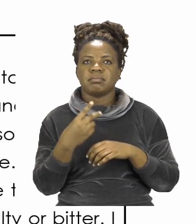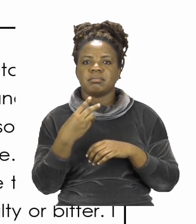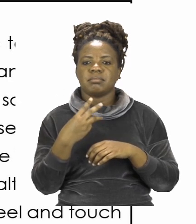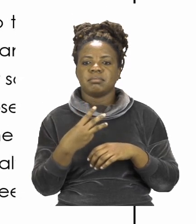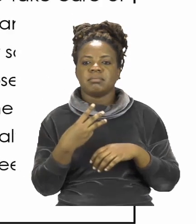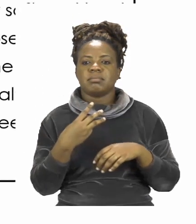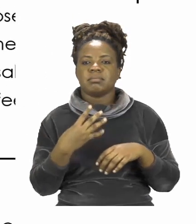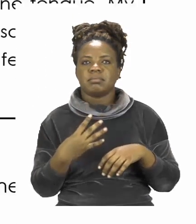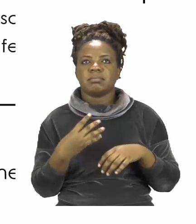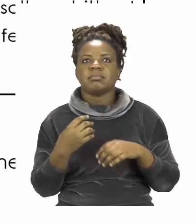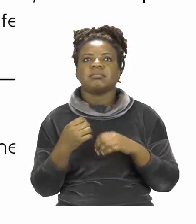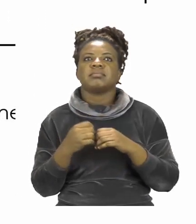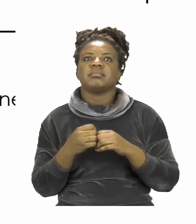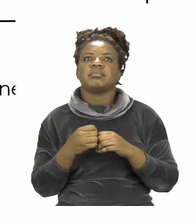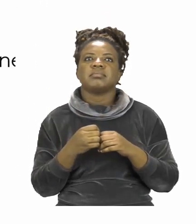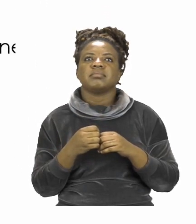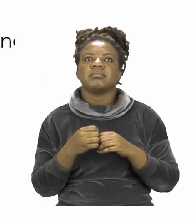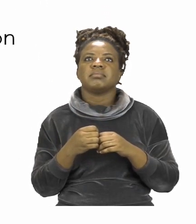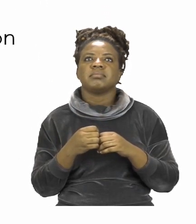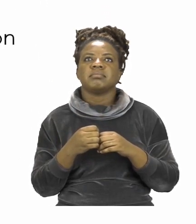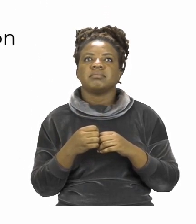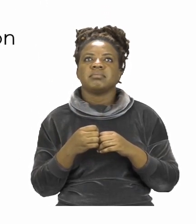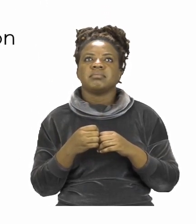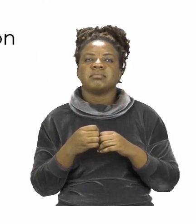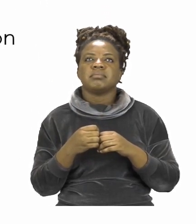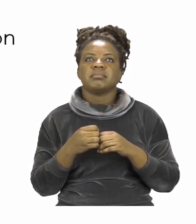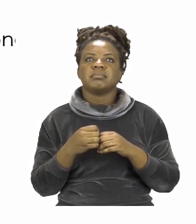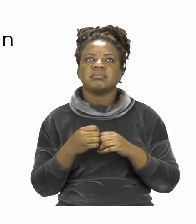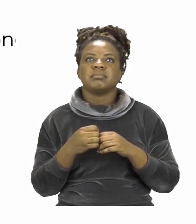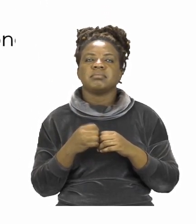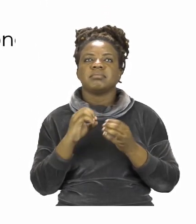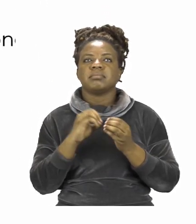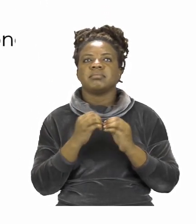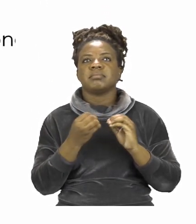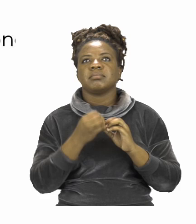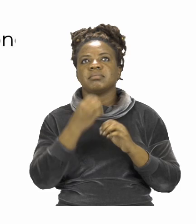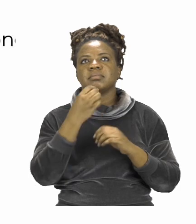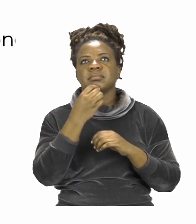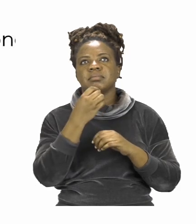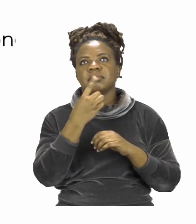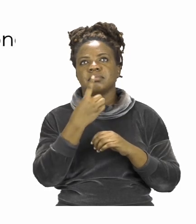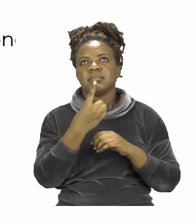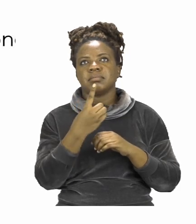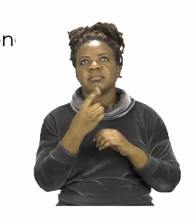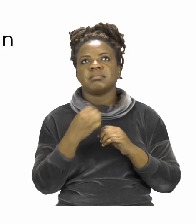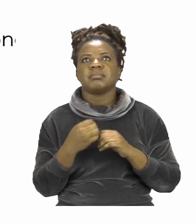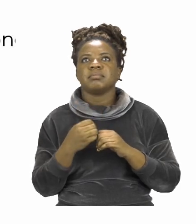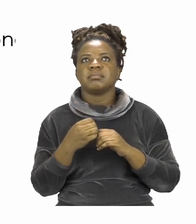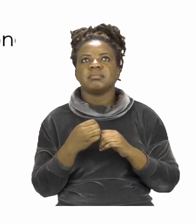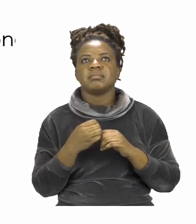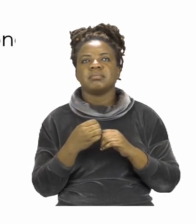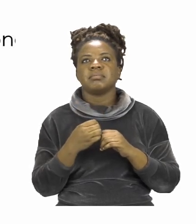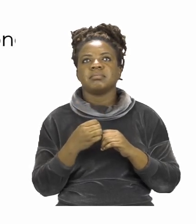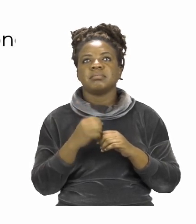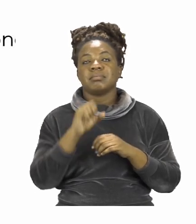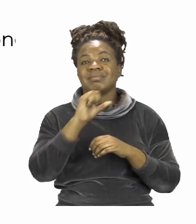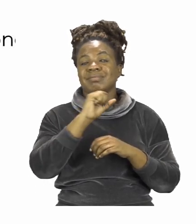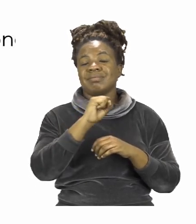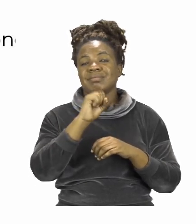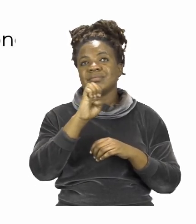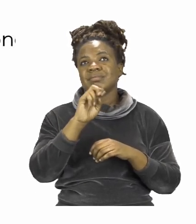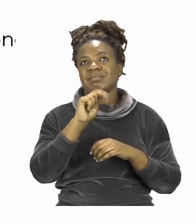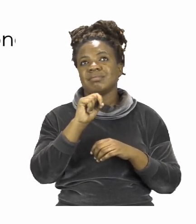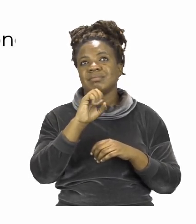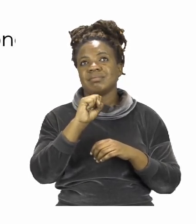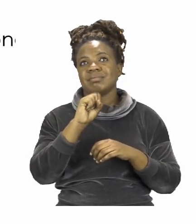each question 2 times. Number 1 says, how many senses do